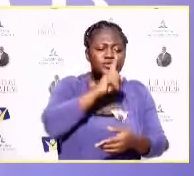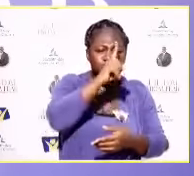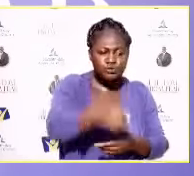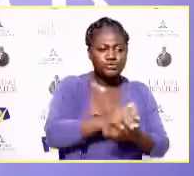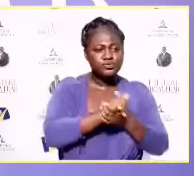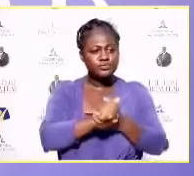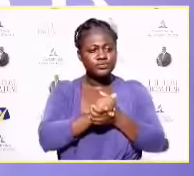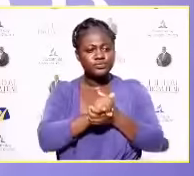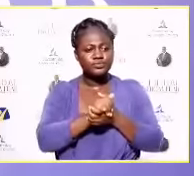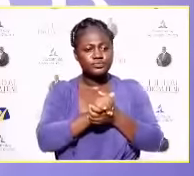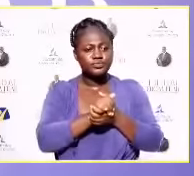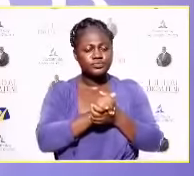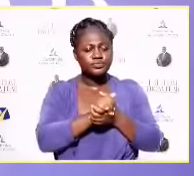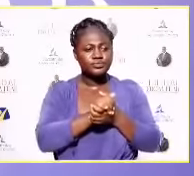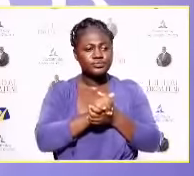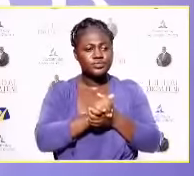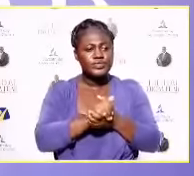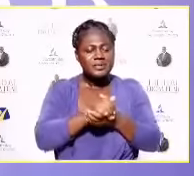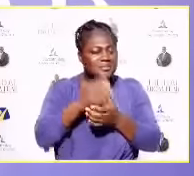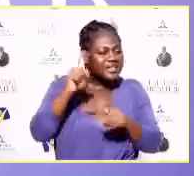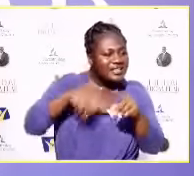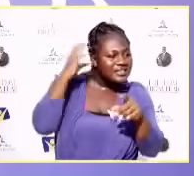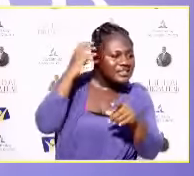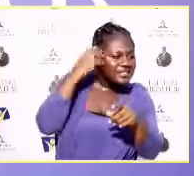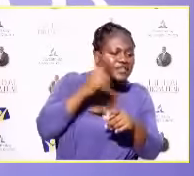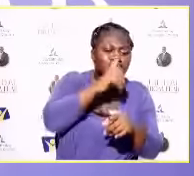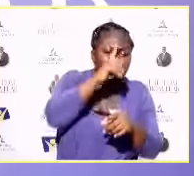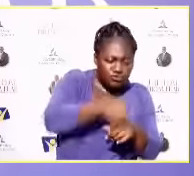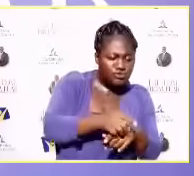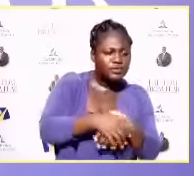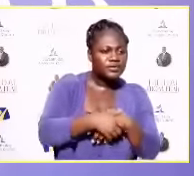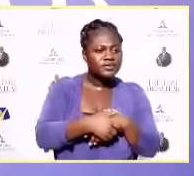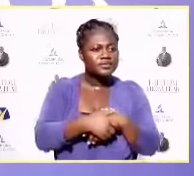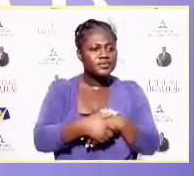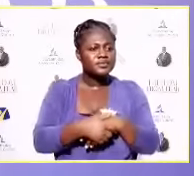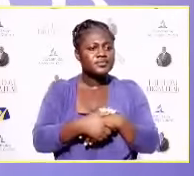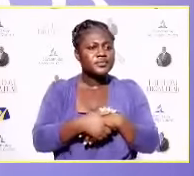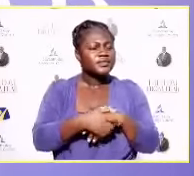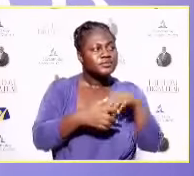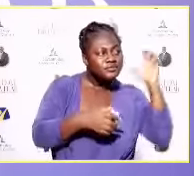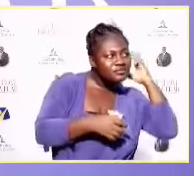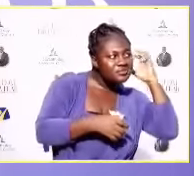I can't hear you. I cannot hear you. I don't ever hear this side.